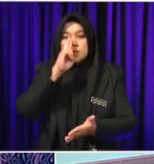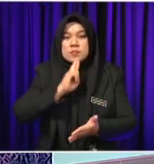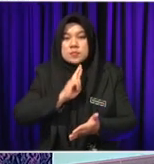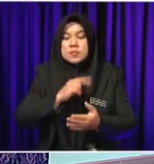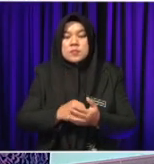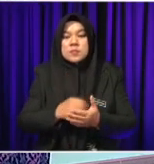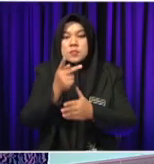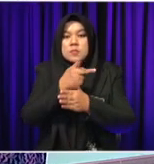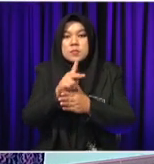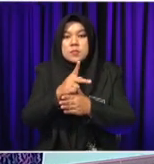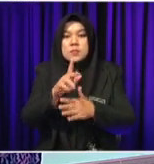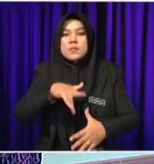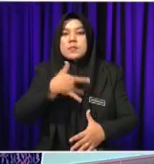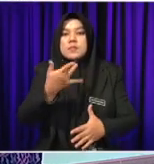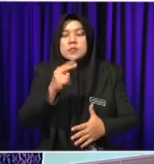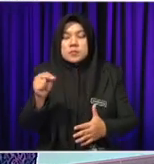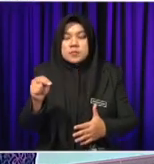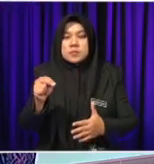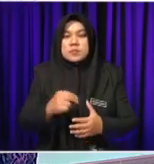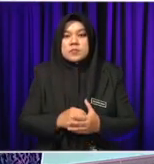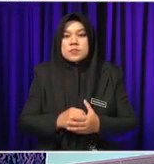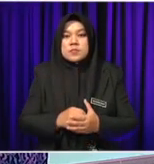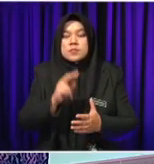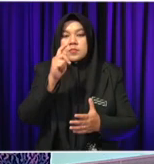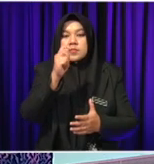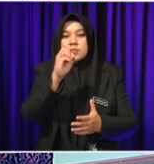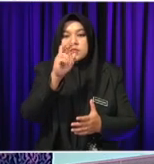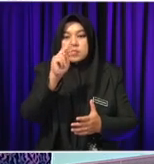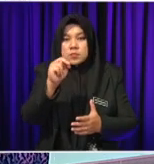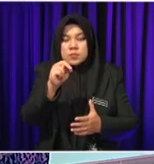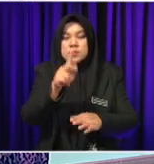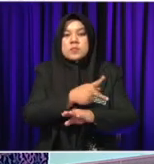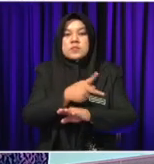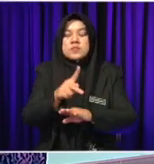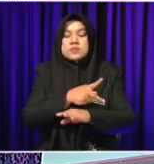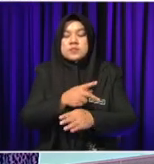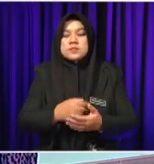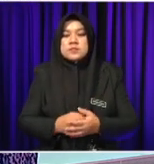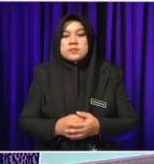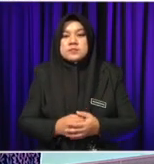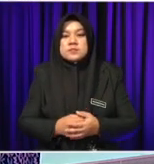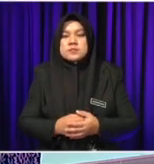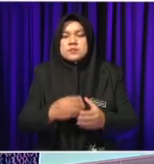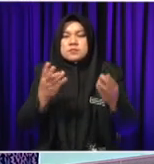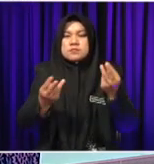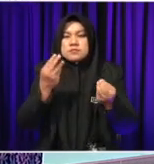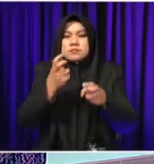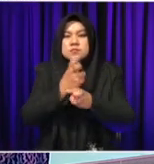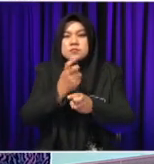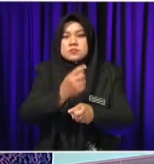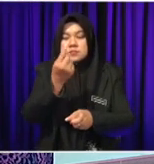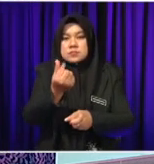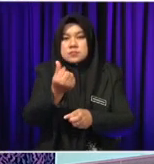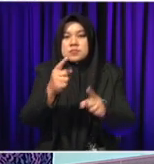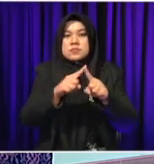and to express your feelings on the tone of the poem. So that will be a little bit challenging, but it's going